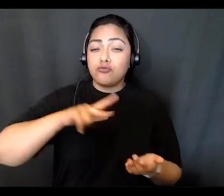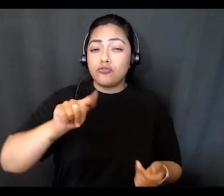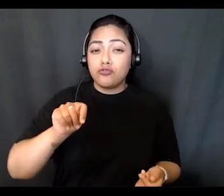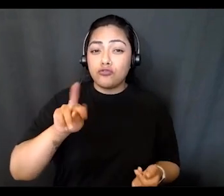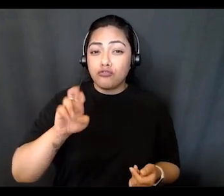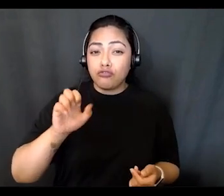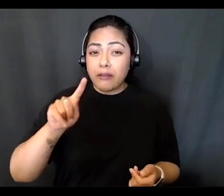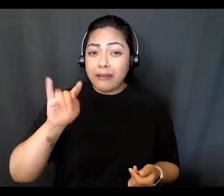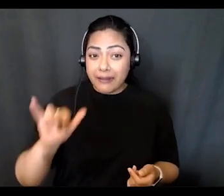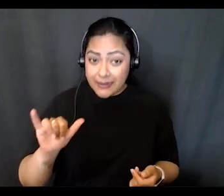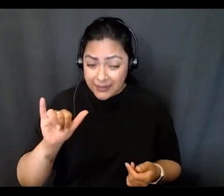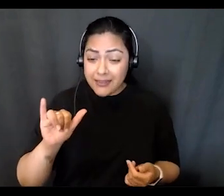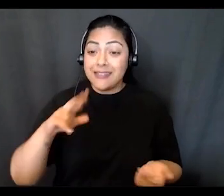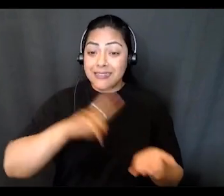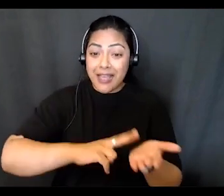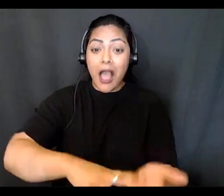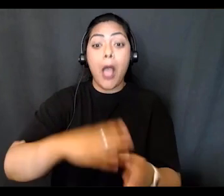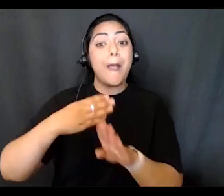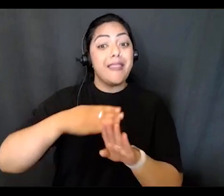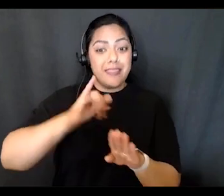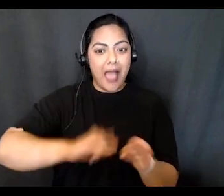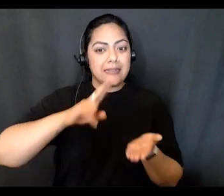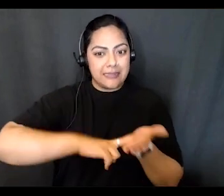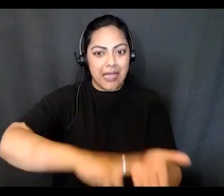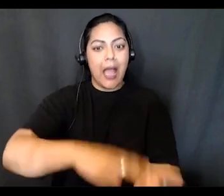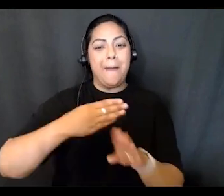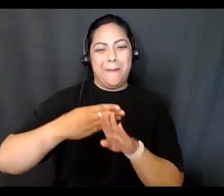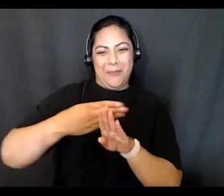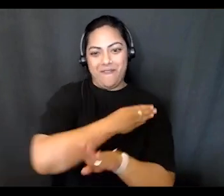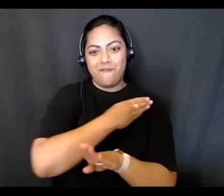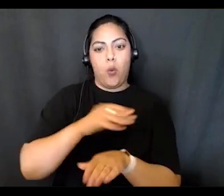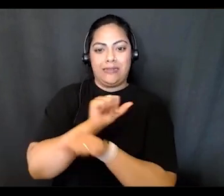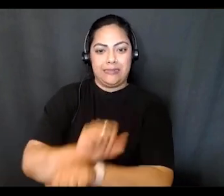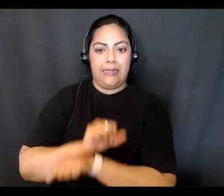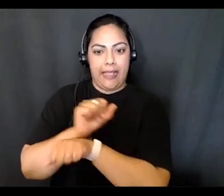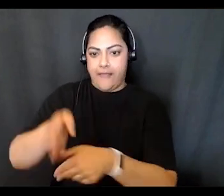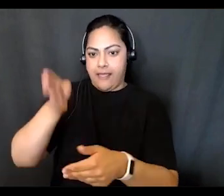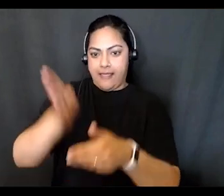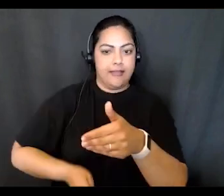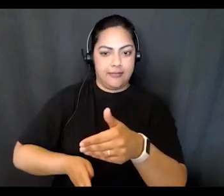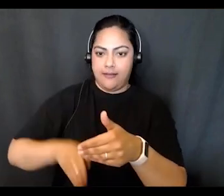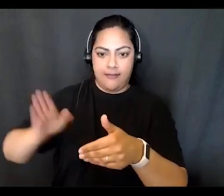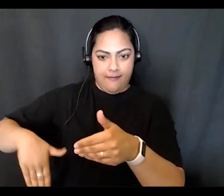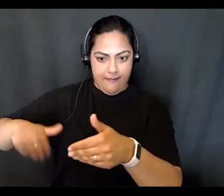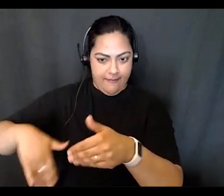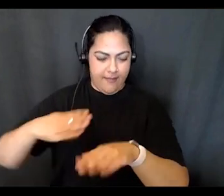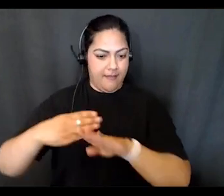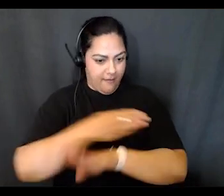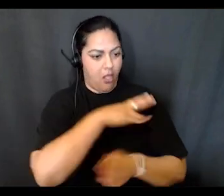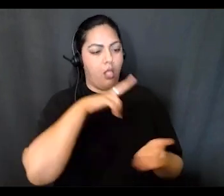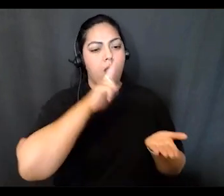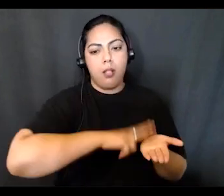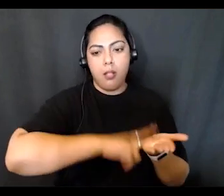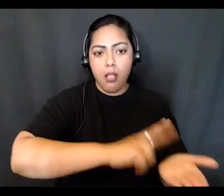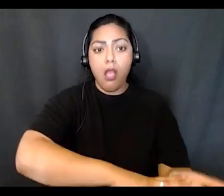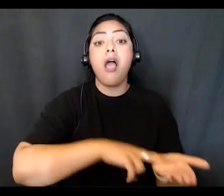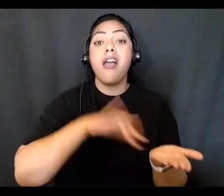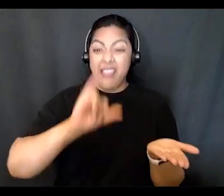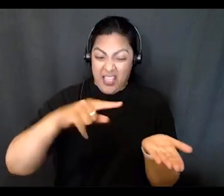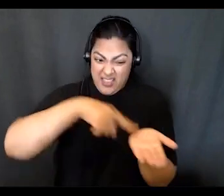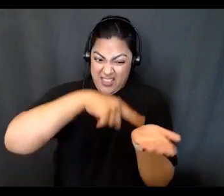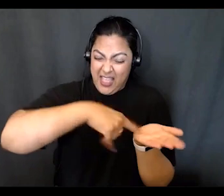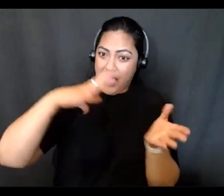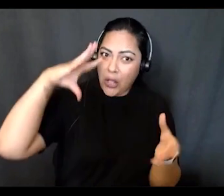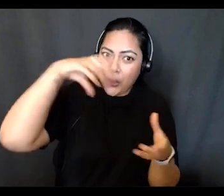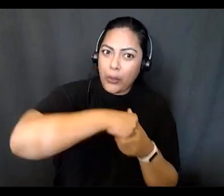slavery. And if they did speak about Black people, enslaved Black people were spoken about as goods to be traded. It's